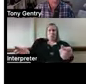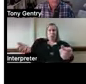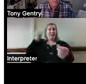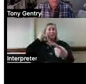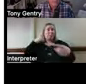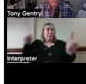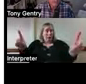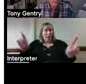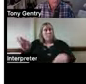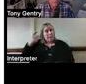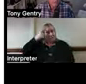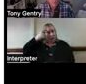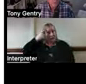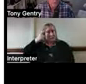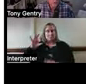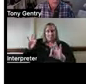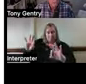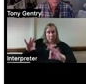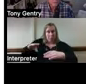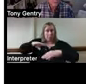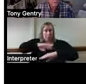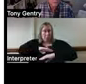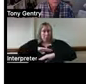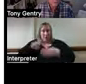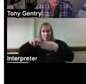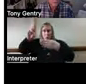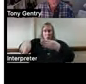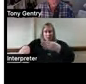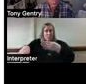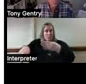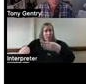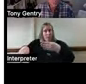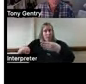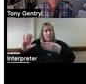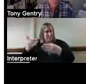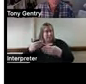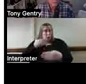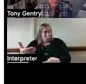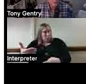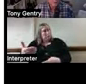sense, see if it's doing what you hoped it would do, if the result is the consequence you were looking for.